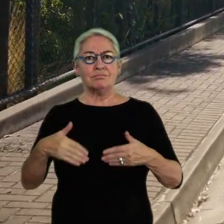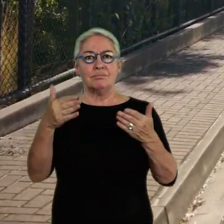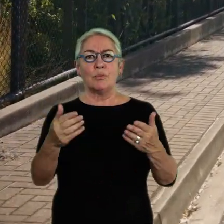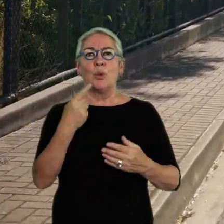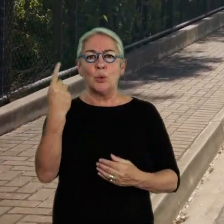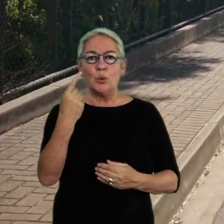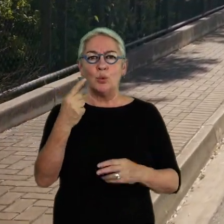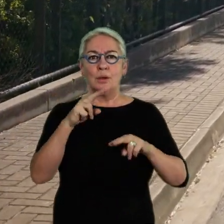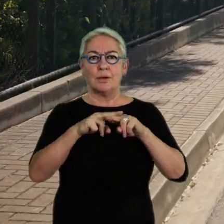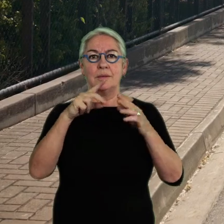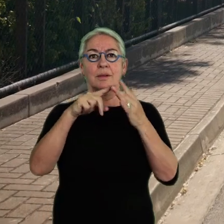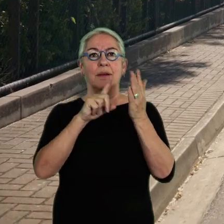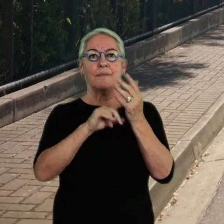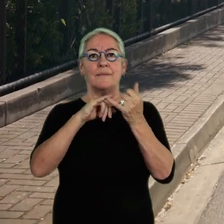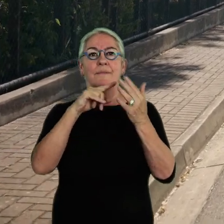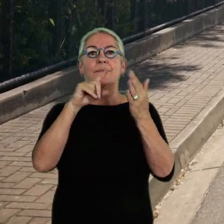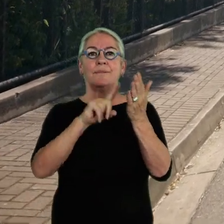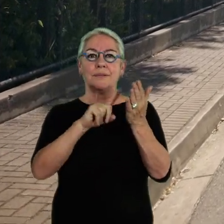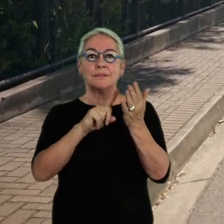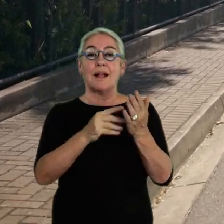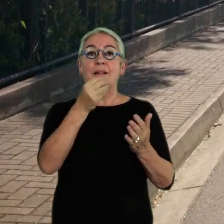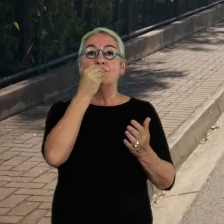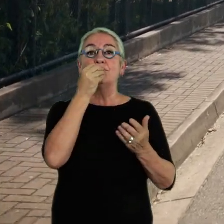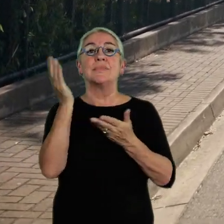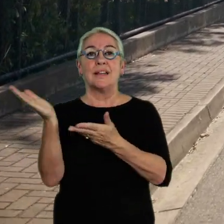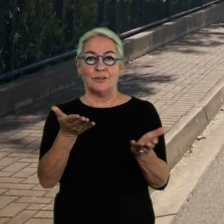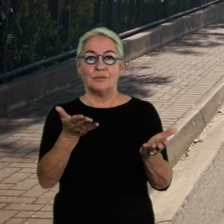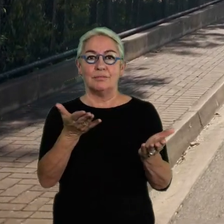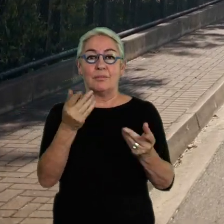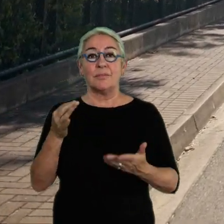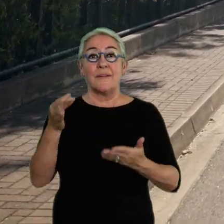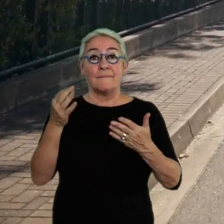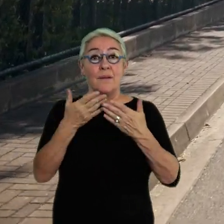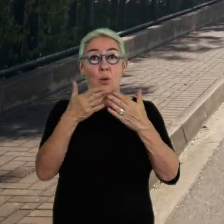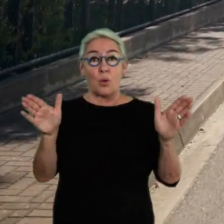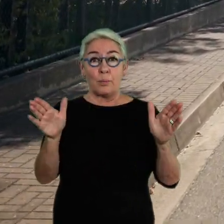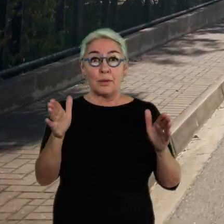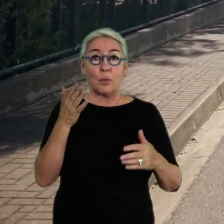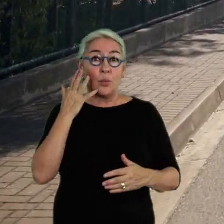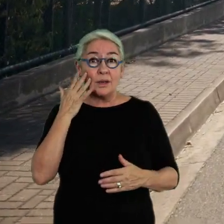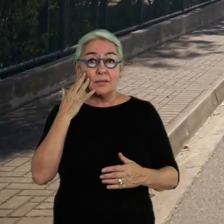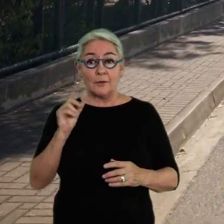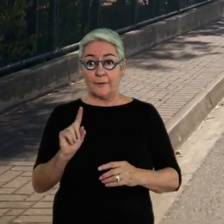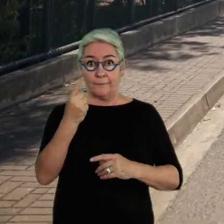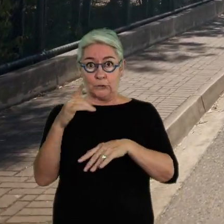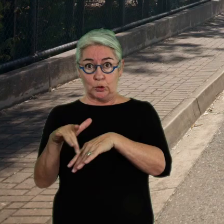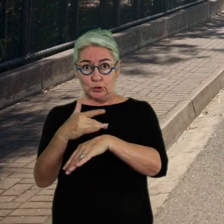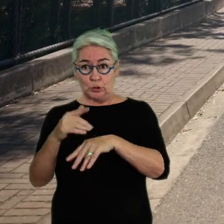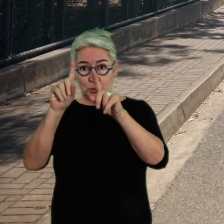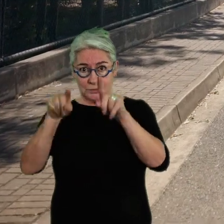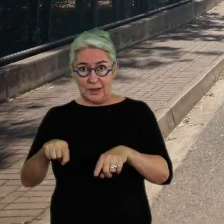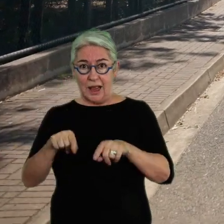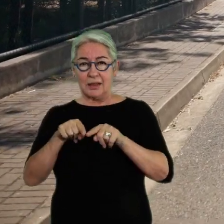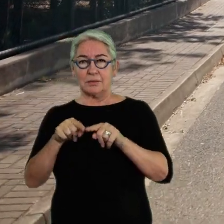The cafe opens an hour before the first show starts and closes when the last show starts. It provides a variety of food, including